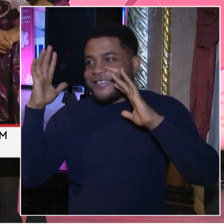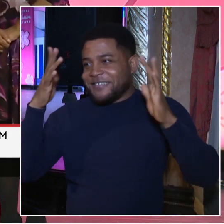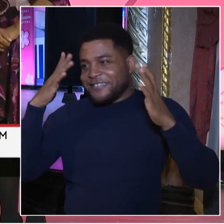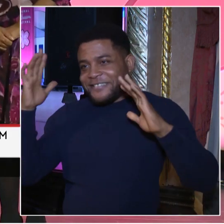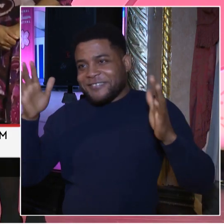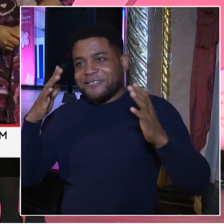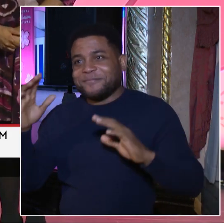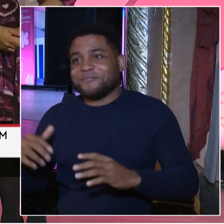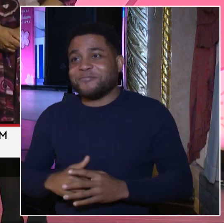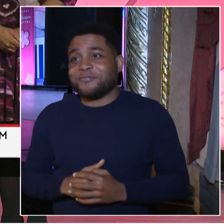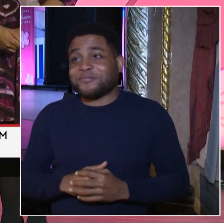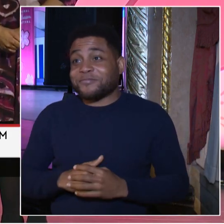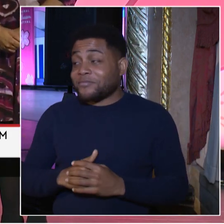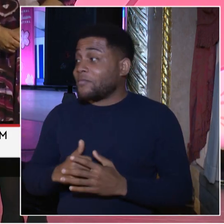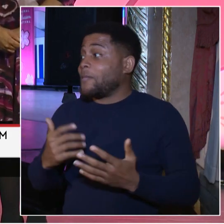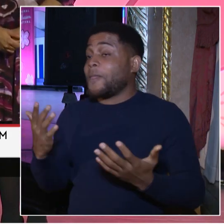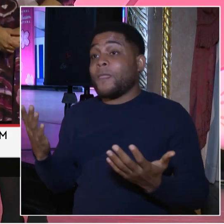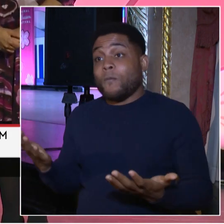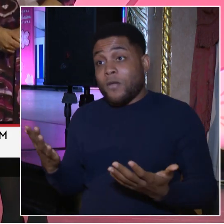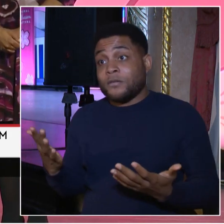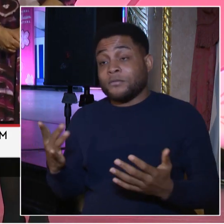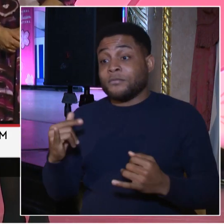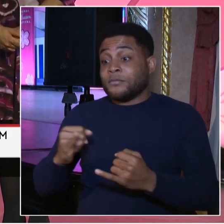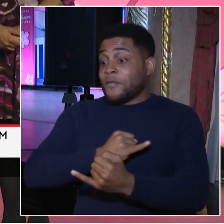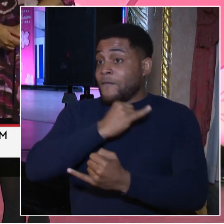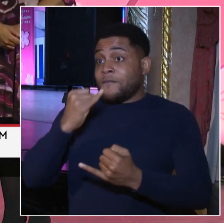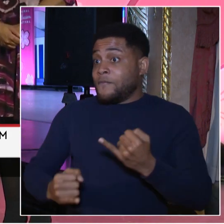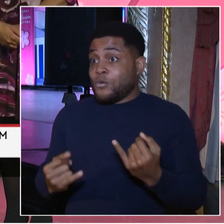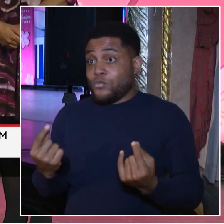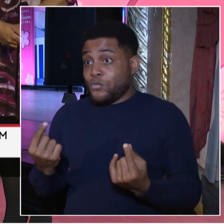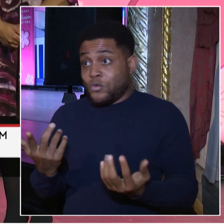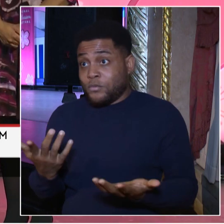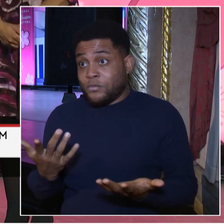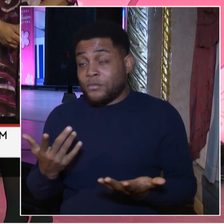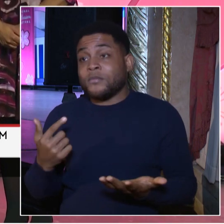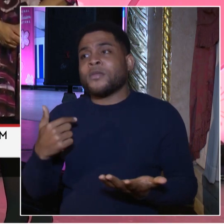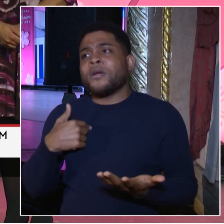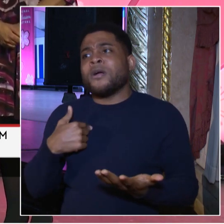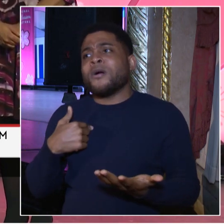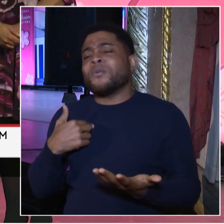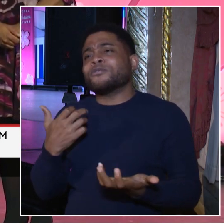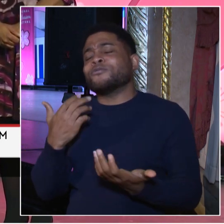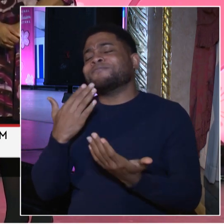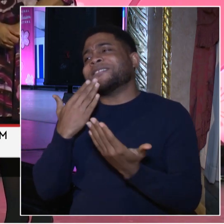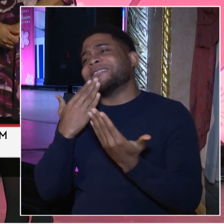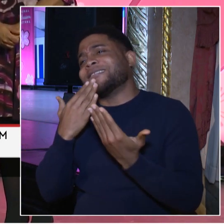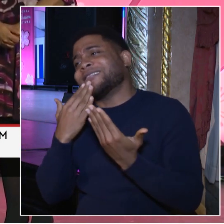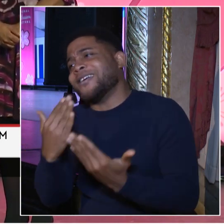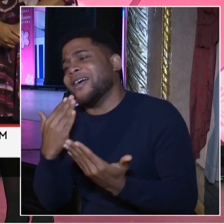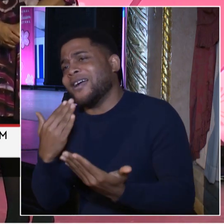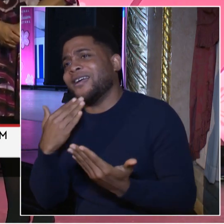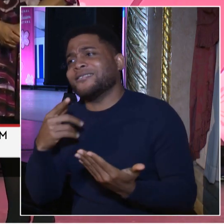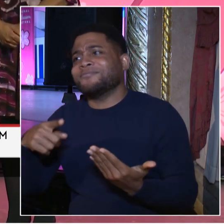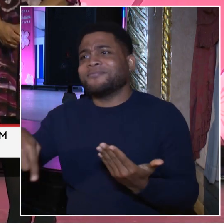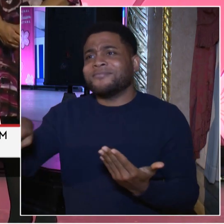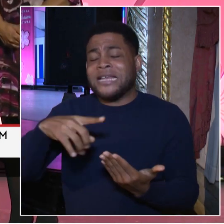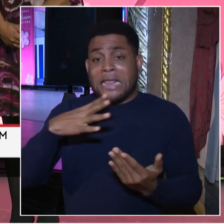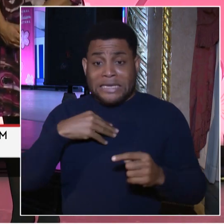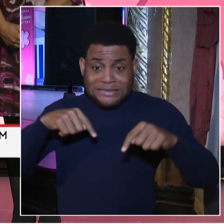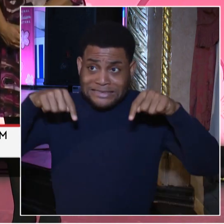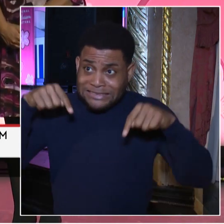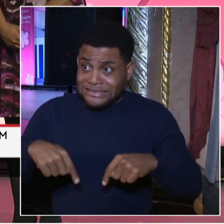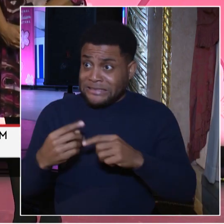So in closing, I'd like to extend my warmest wishes to everyone. May this spring season bring you